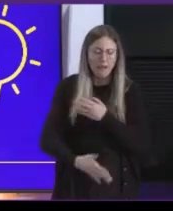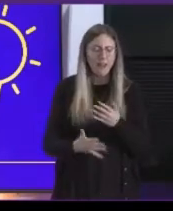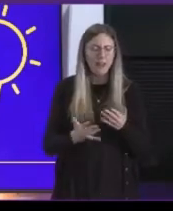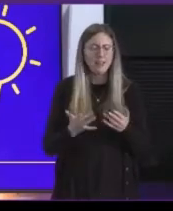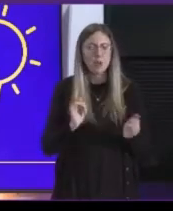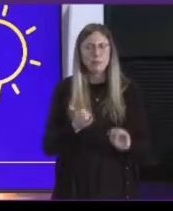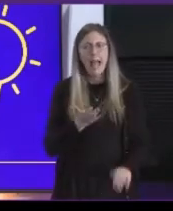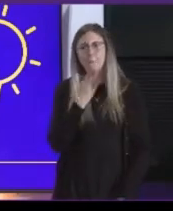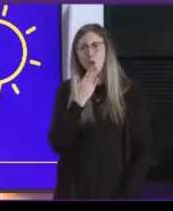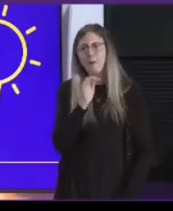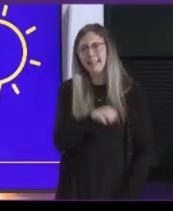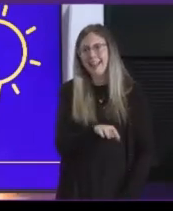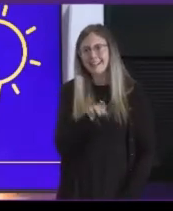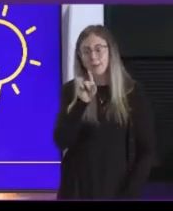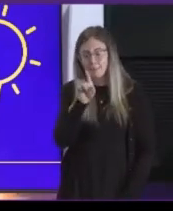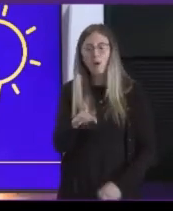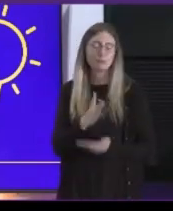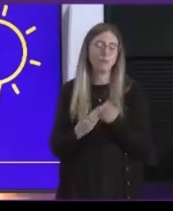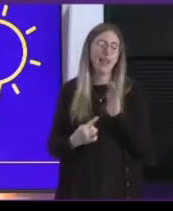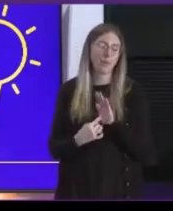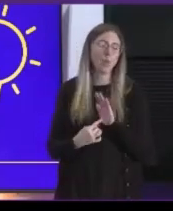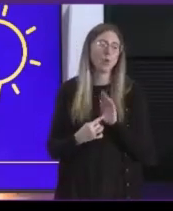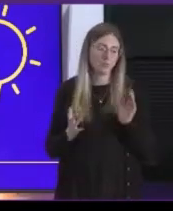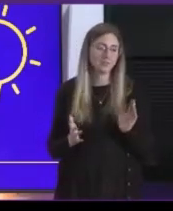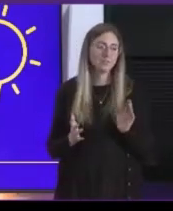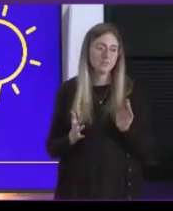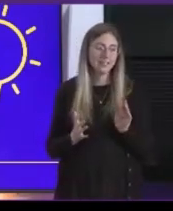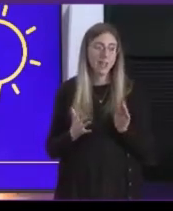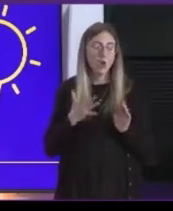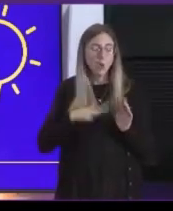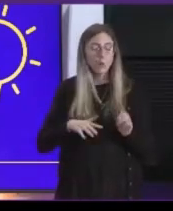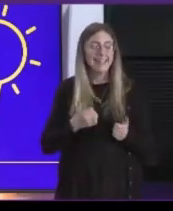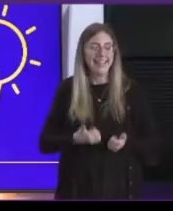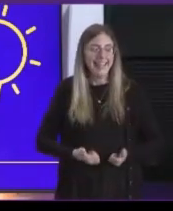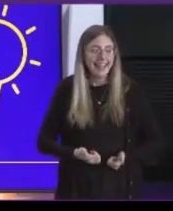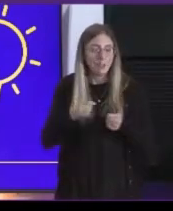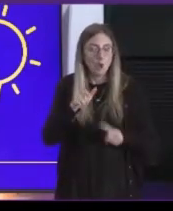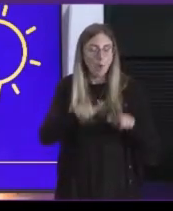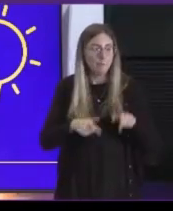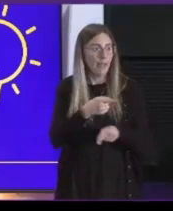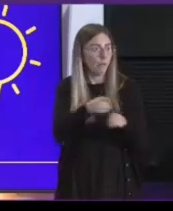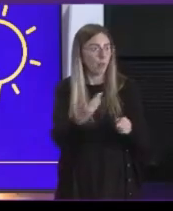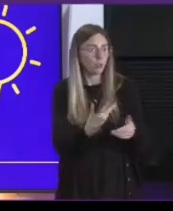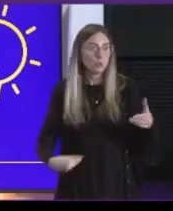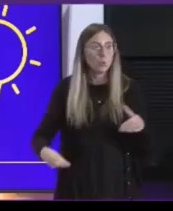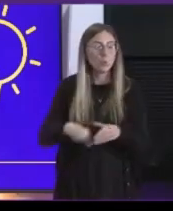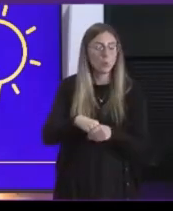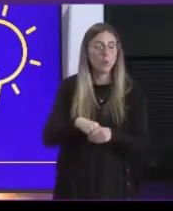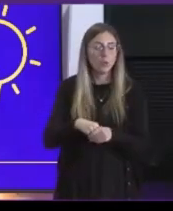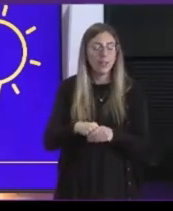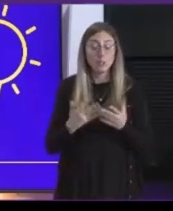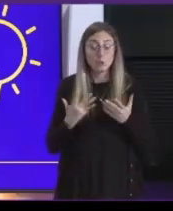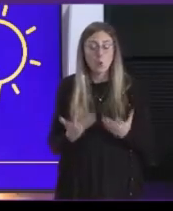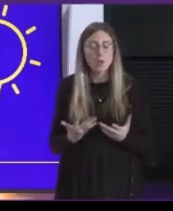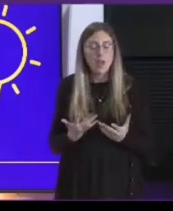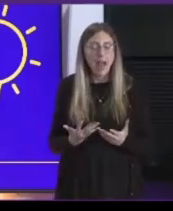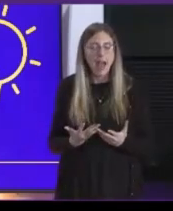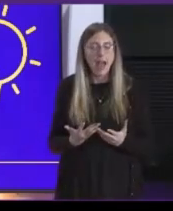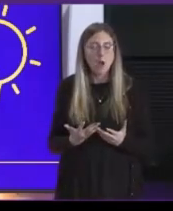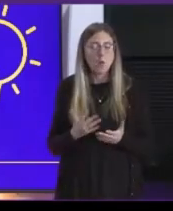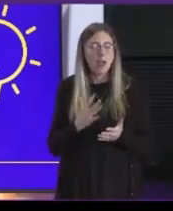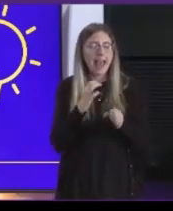sometimes boring, yes, but it is extremely important, and we need all the good people around to contribute to this. So now, this time around, we have a